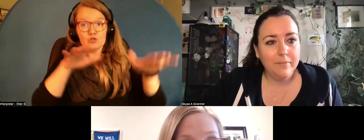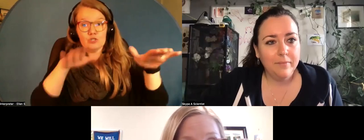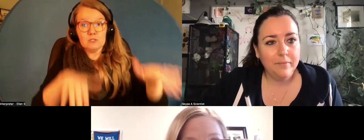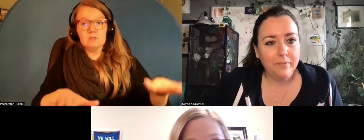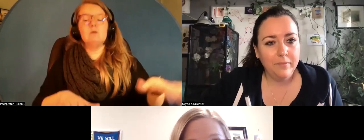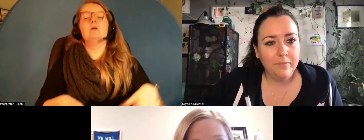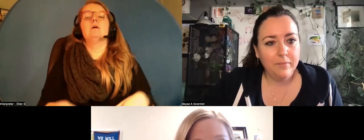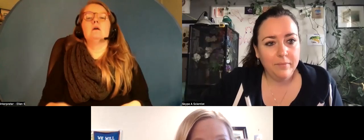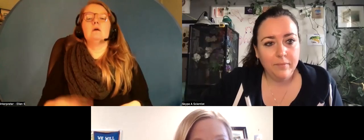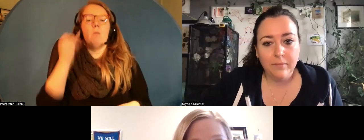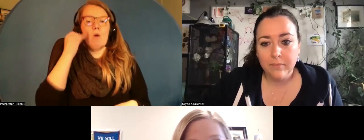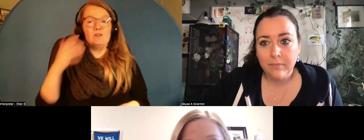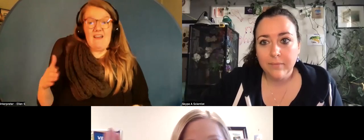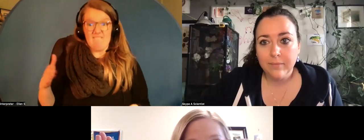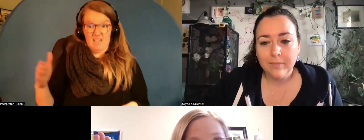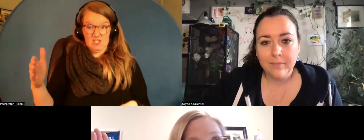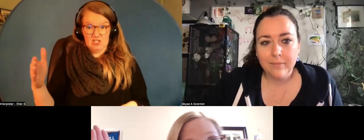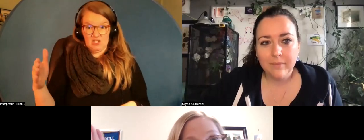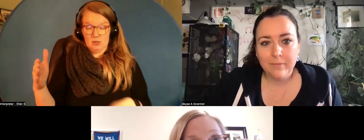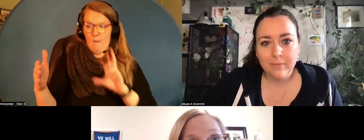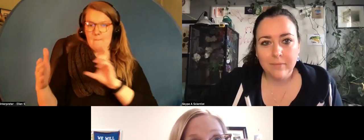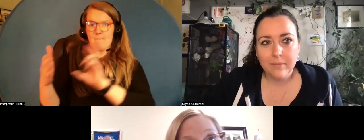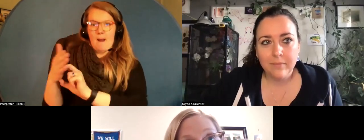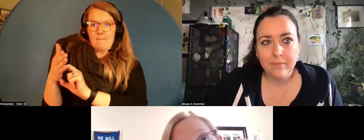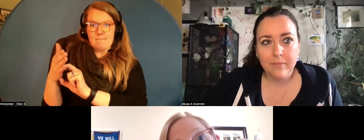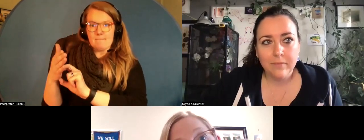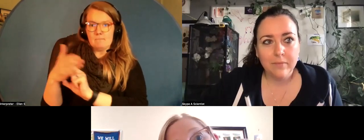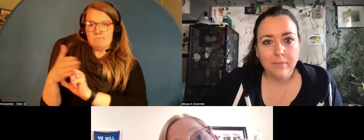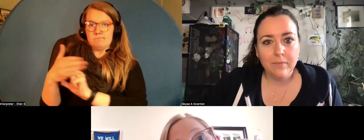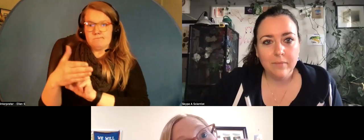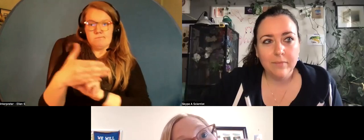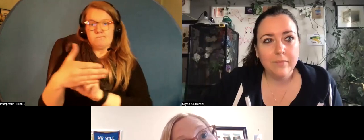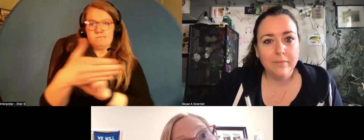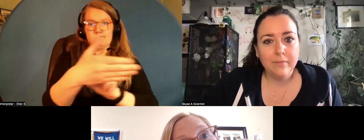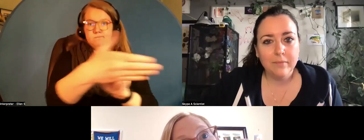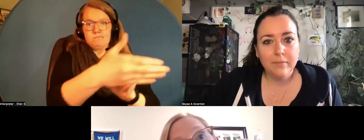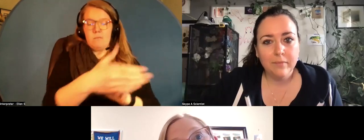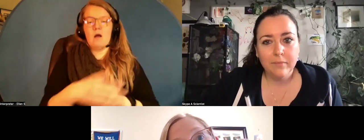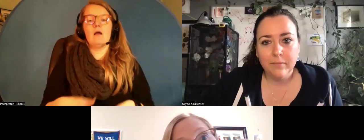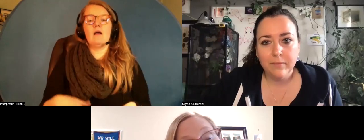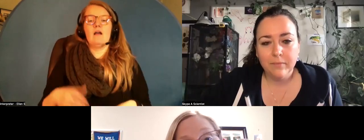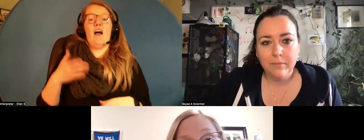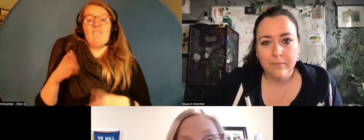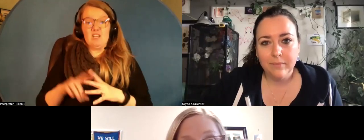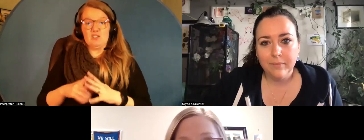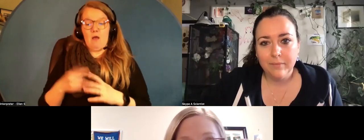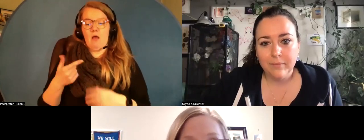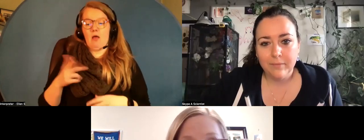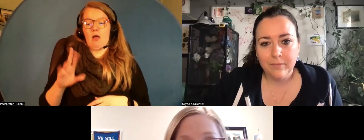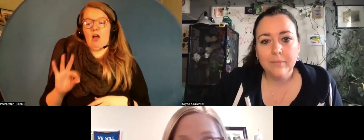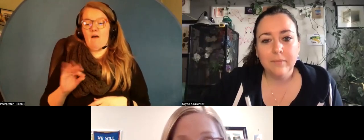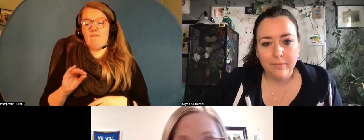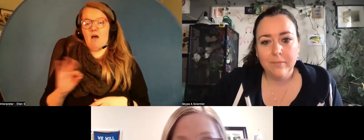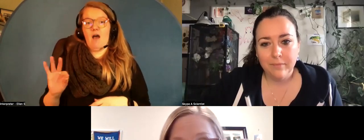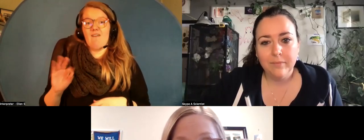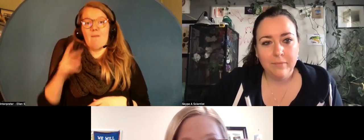can swim from, the Gulf of Mexico in Mississippi